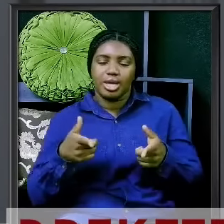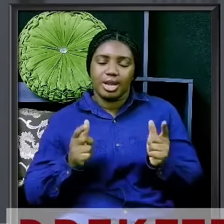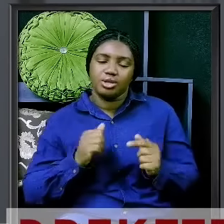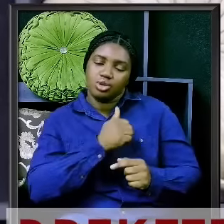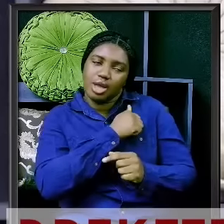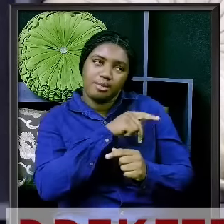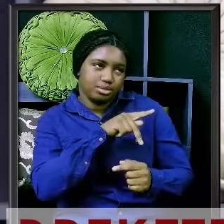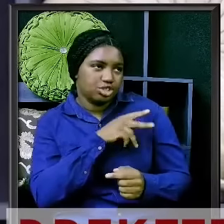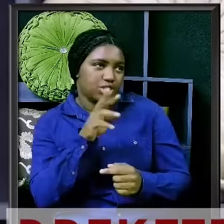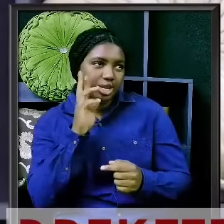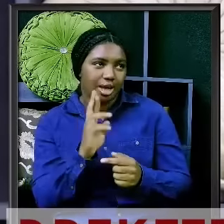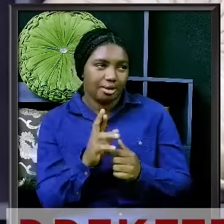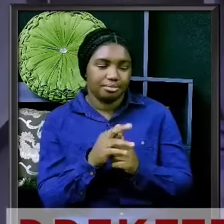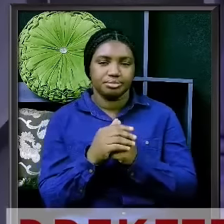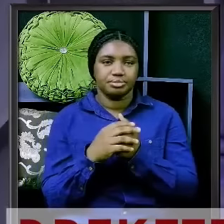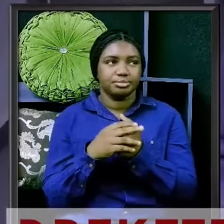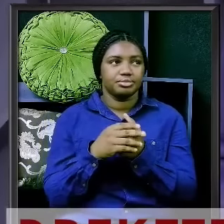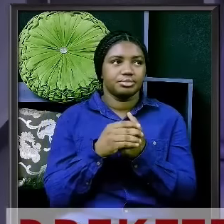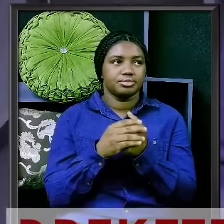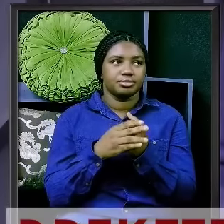appreciate this Honorable Commissioner. She,